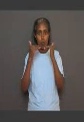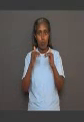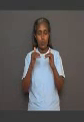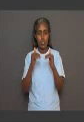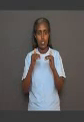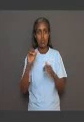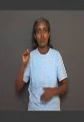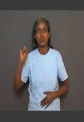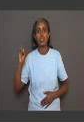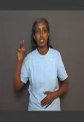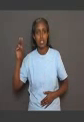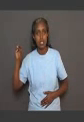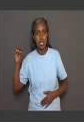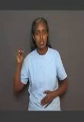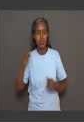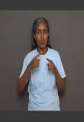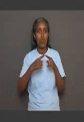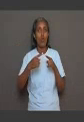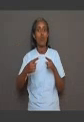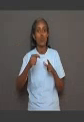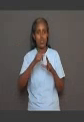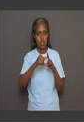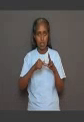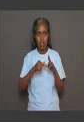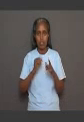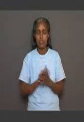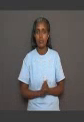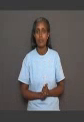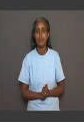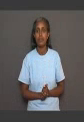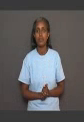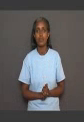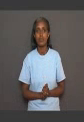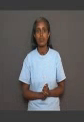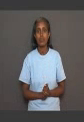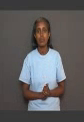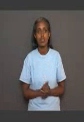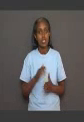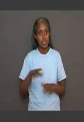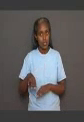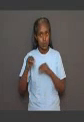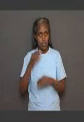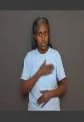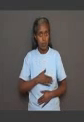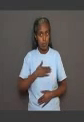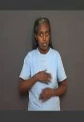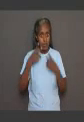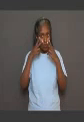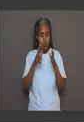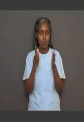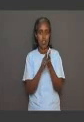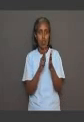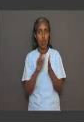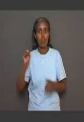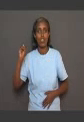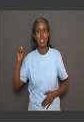the sines of the opposite angles. Students, please use the law of sines